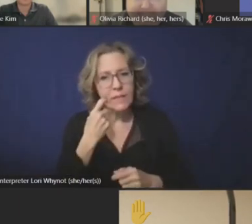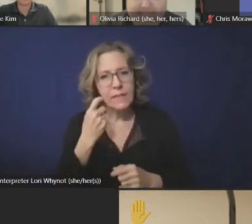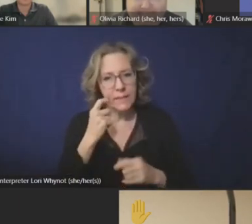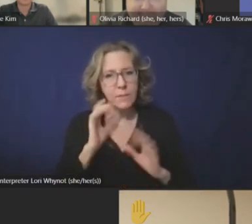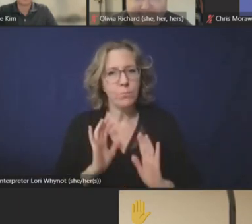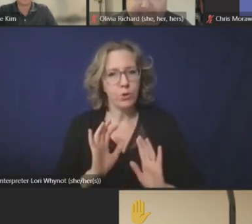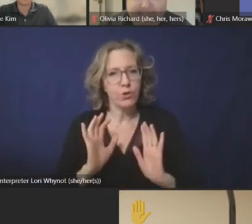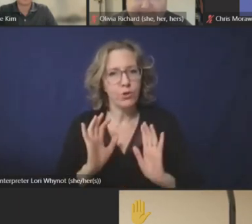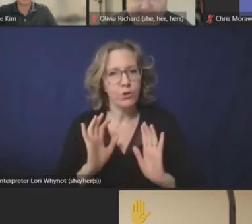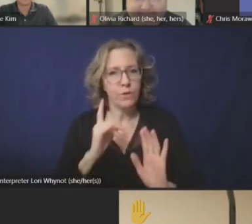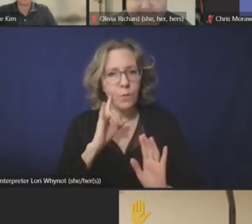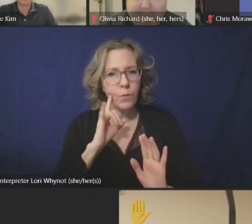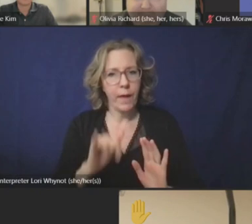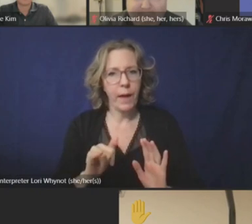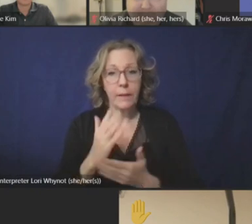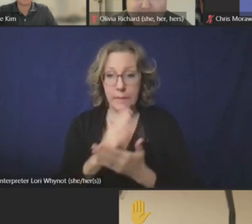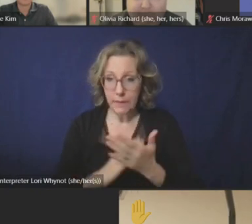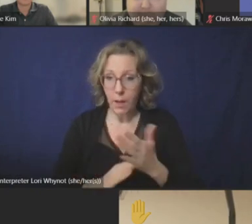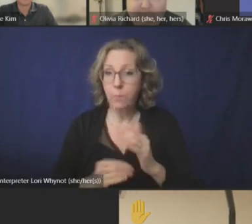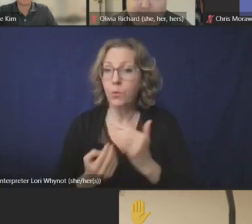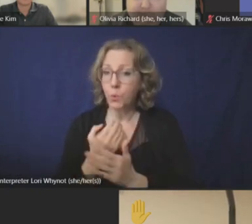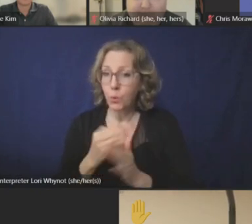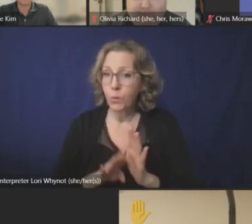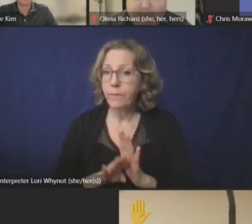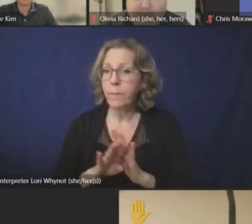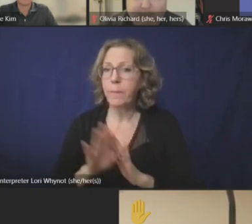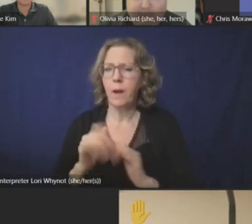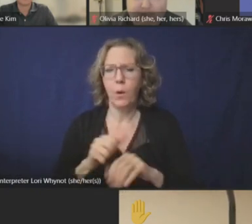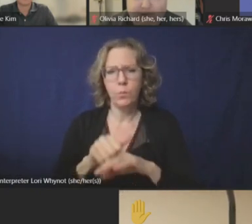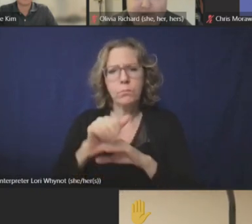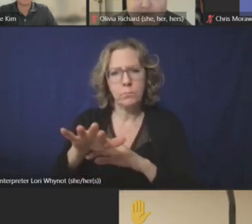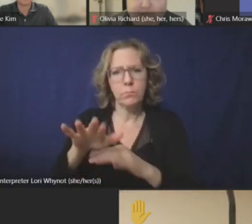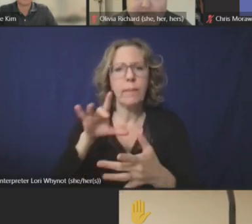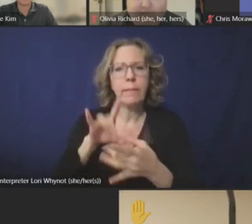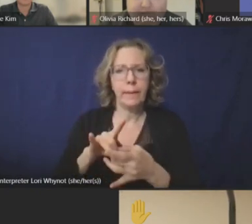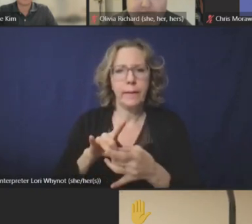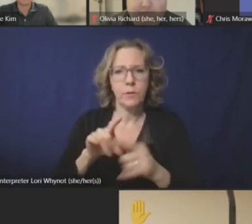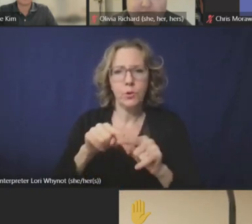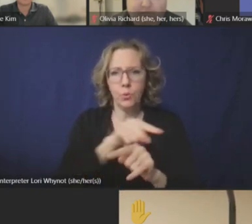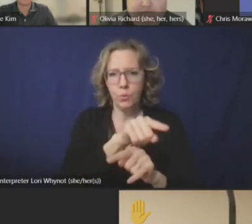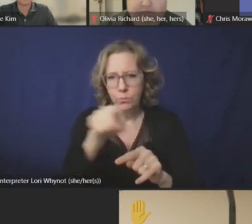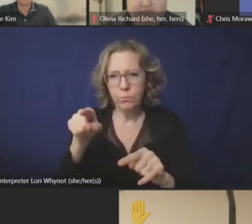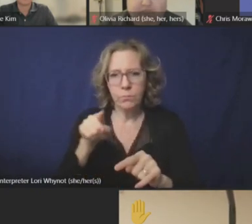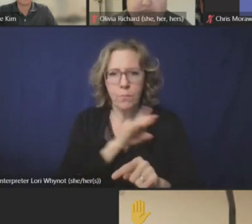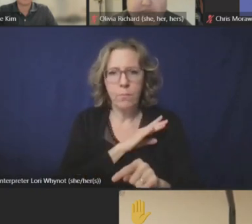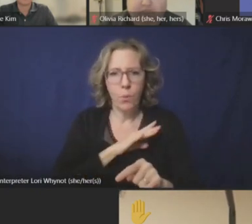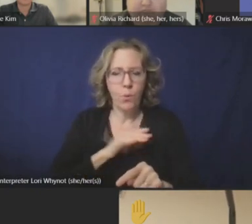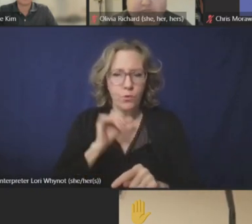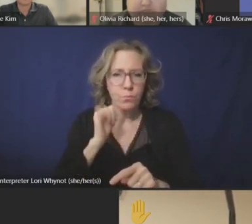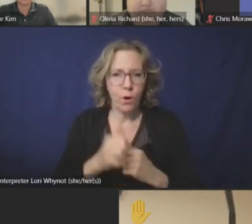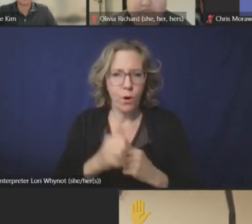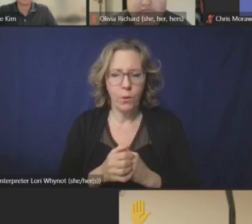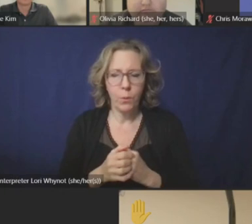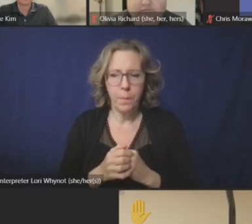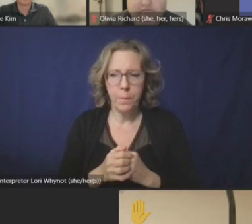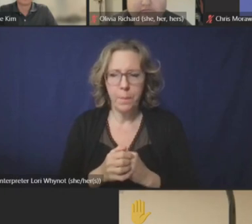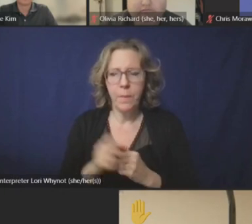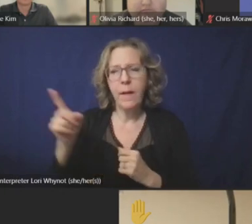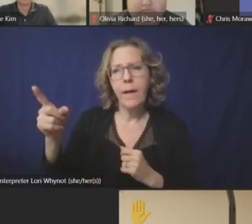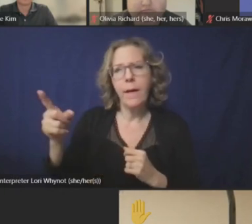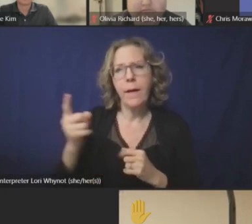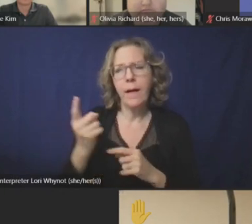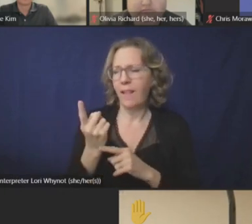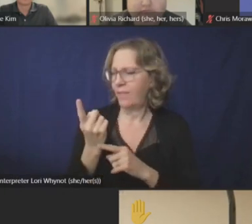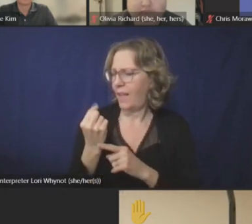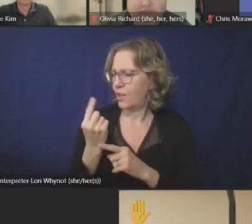forward. I can send out some links to the board tomorrow, because I know they had a public comment period probably late last